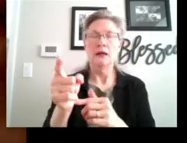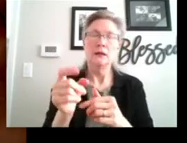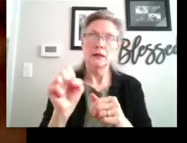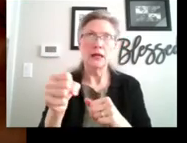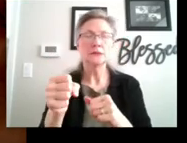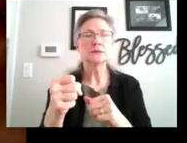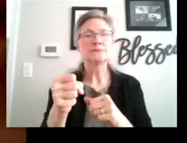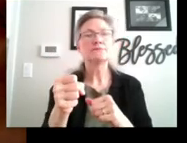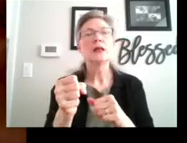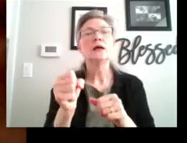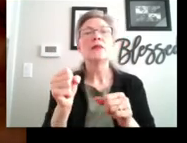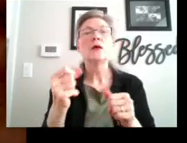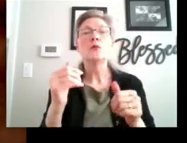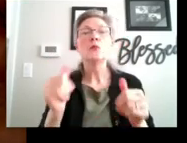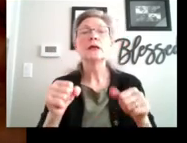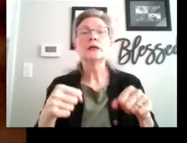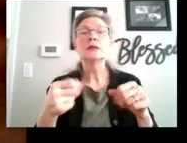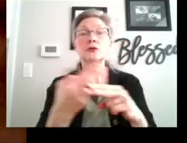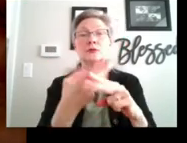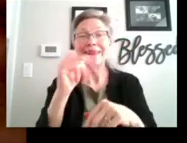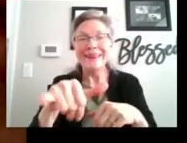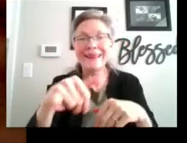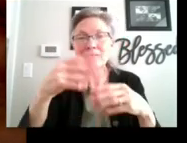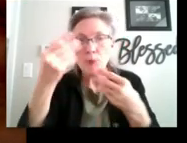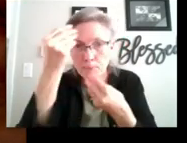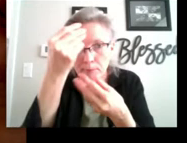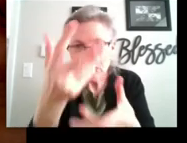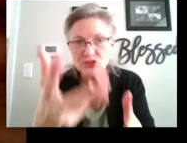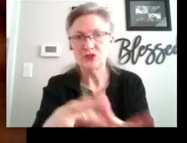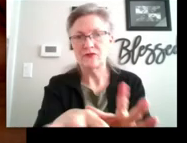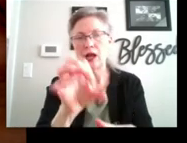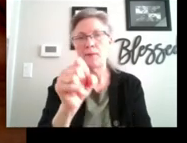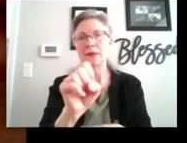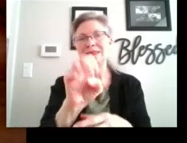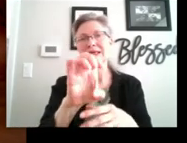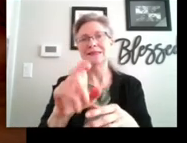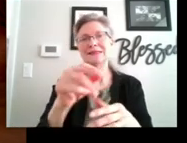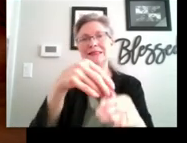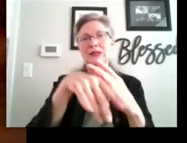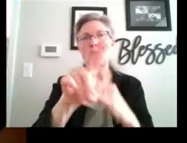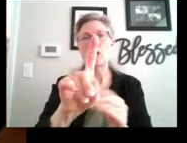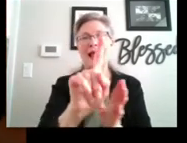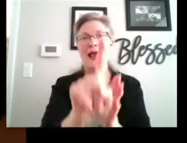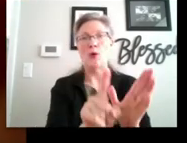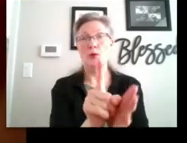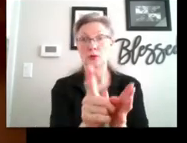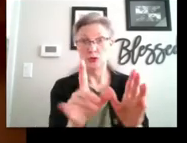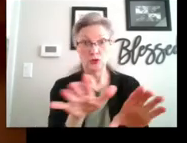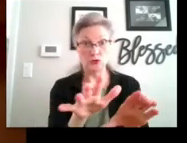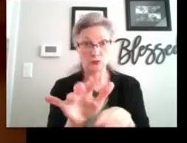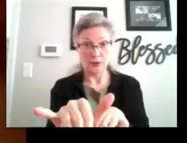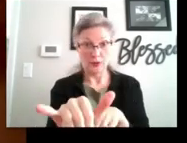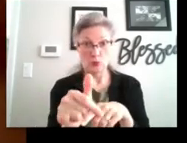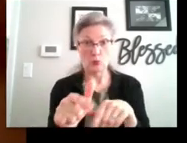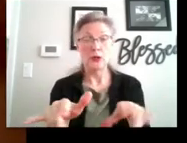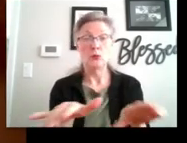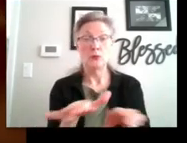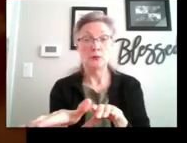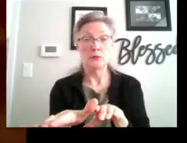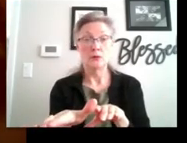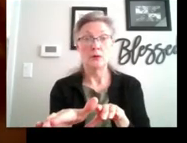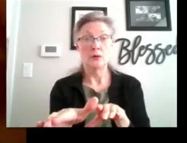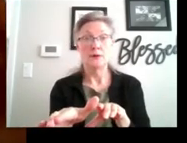60 seconds in a minute, then we can use that information to find out how many seconds are in an hour. To do that, we would do,